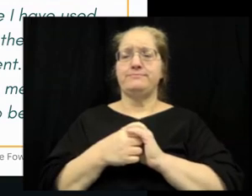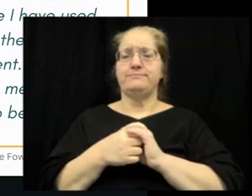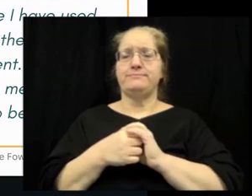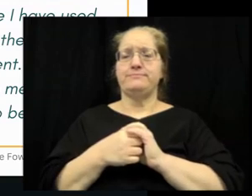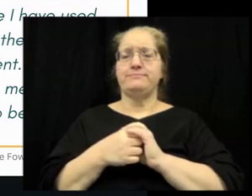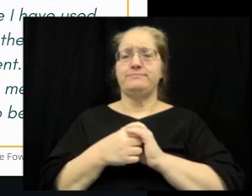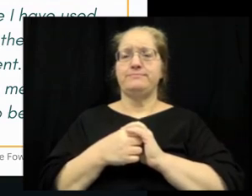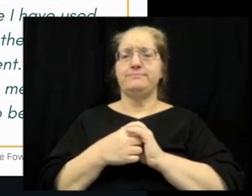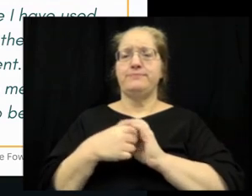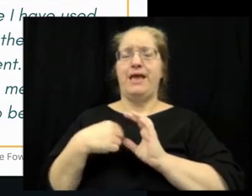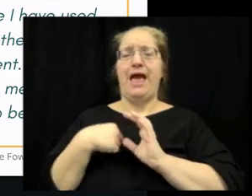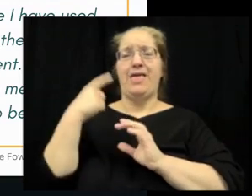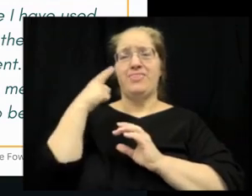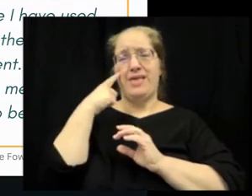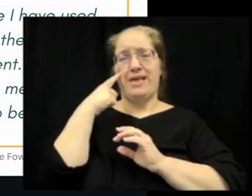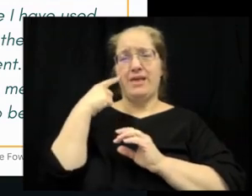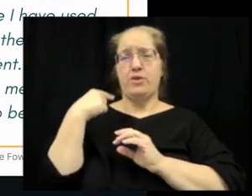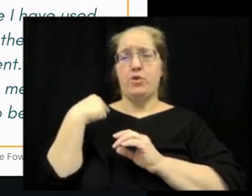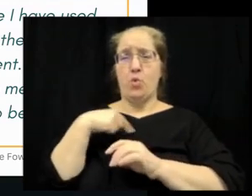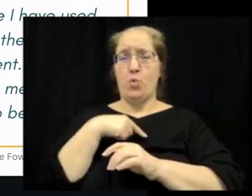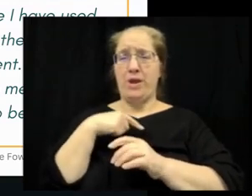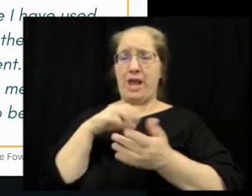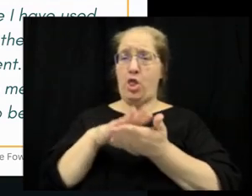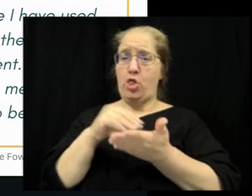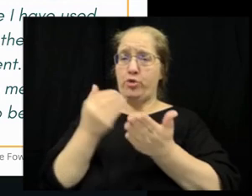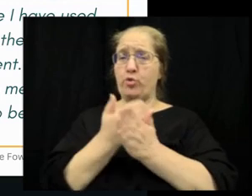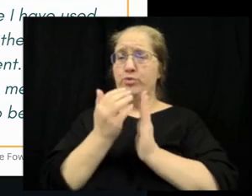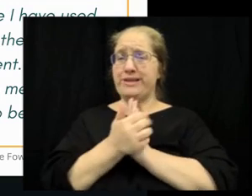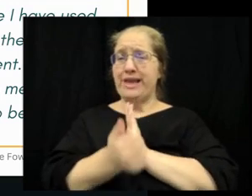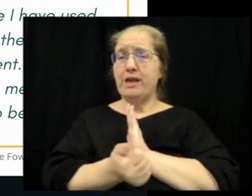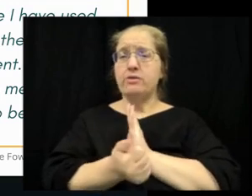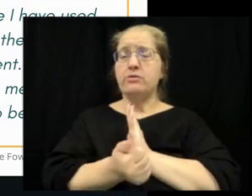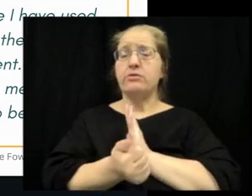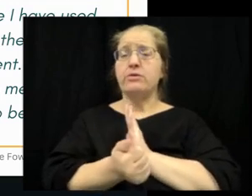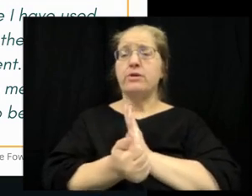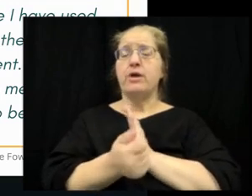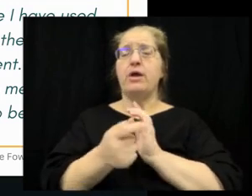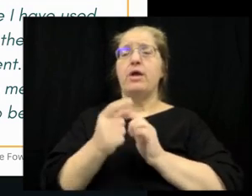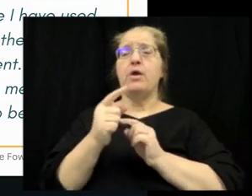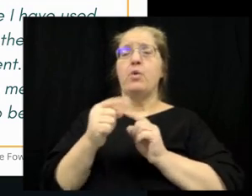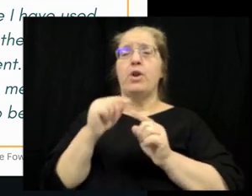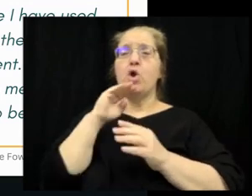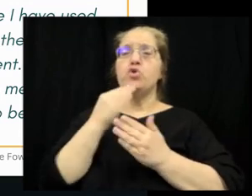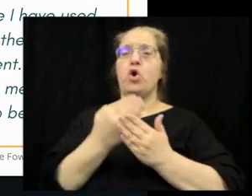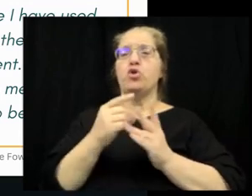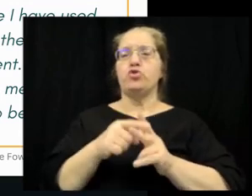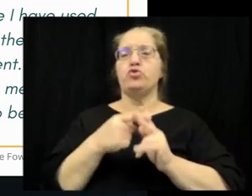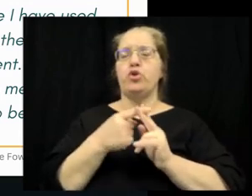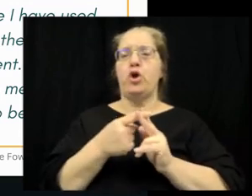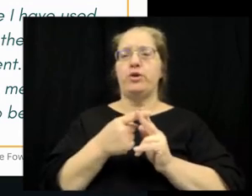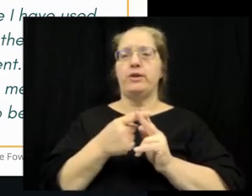that as we started to learn these new skills is when our daughter really started